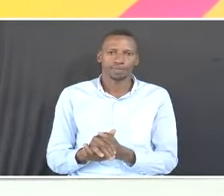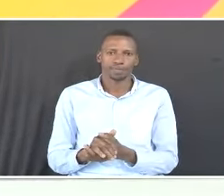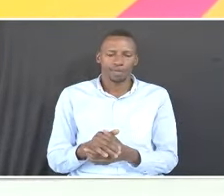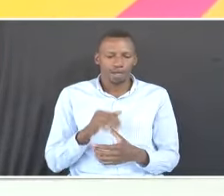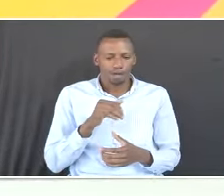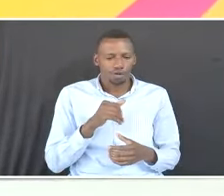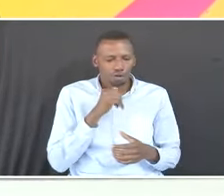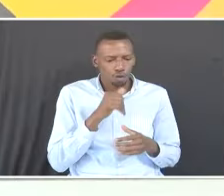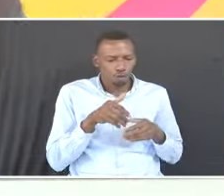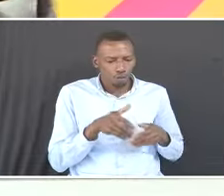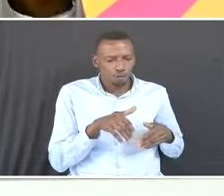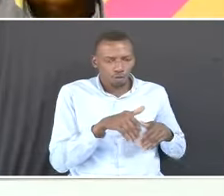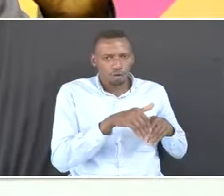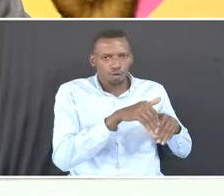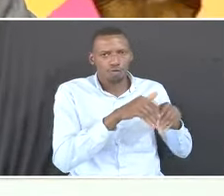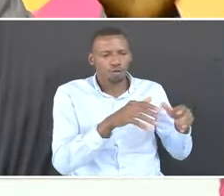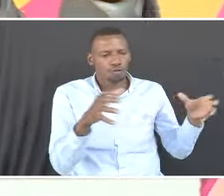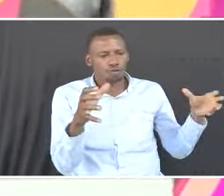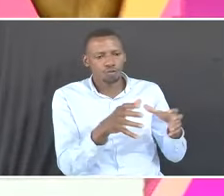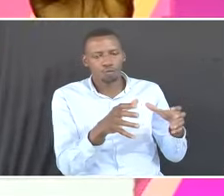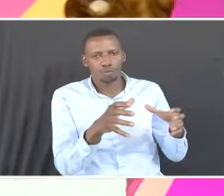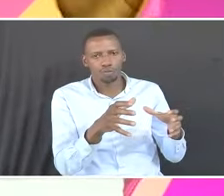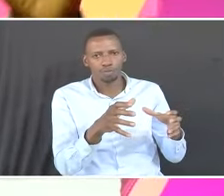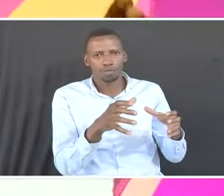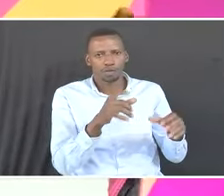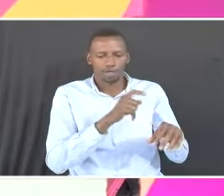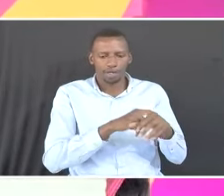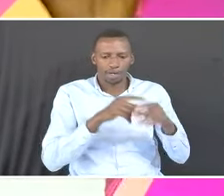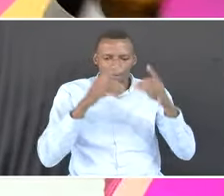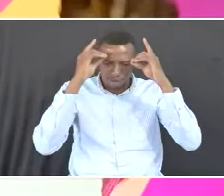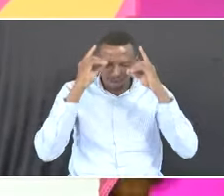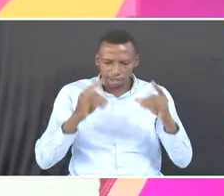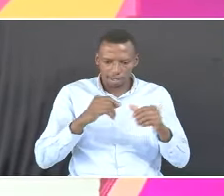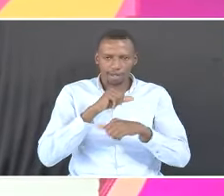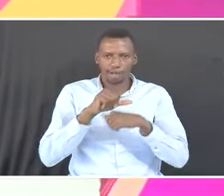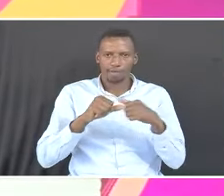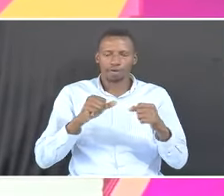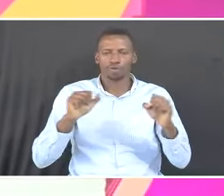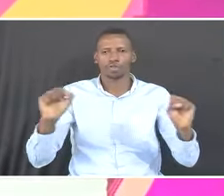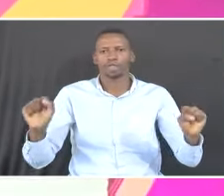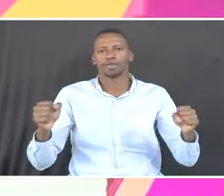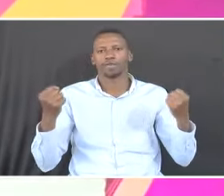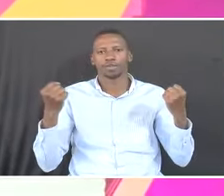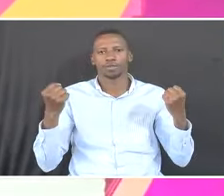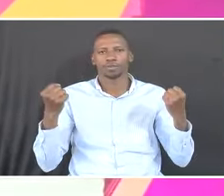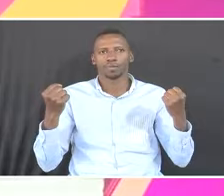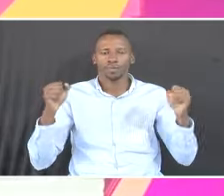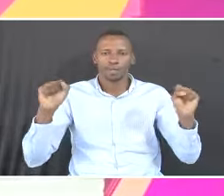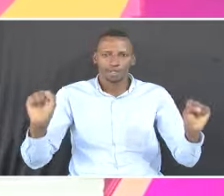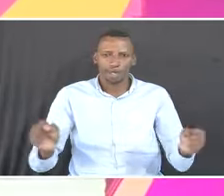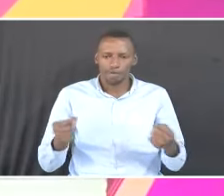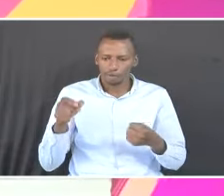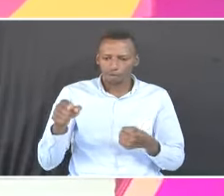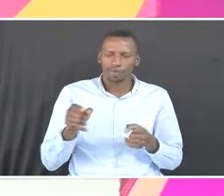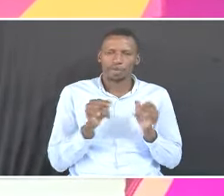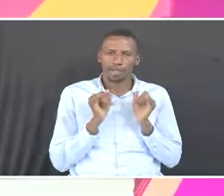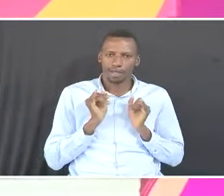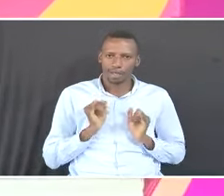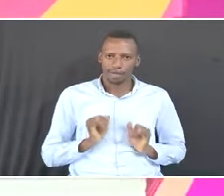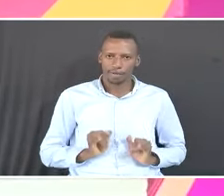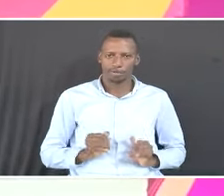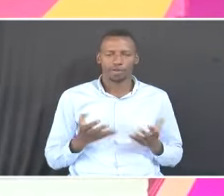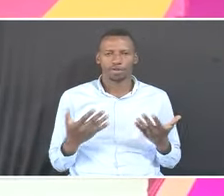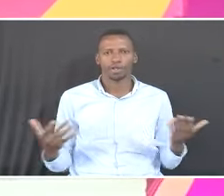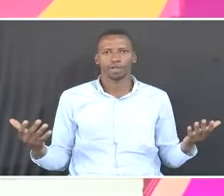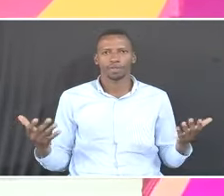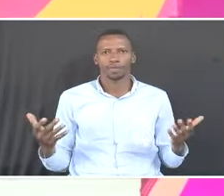multitude in making decisions as far as salvation is concerned. Salvation is an individual matter. Christ